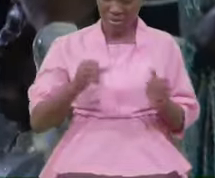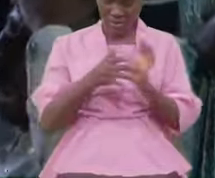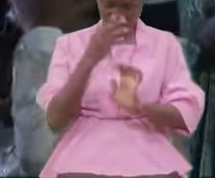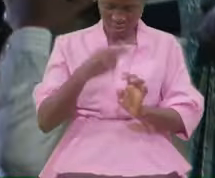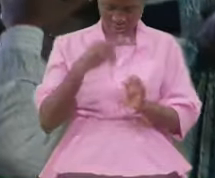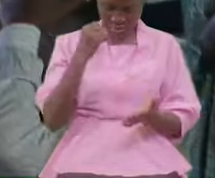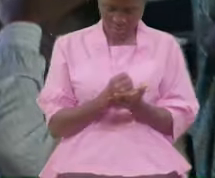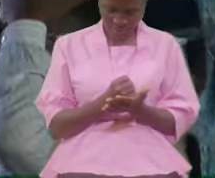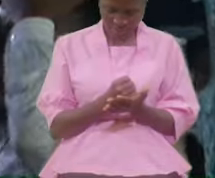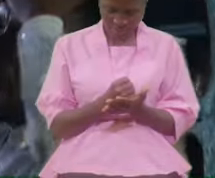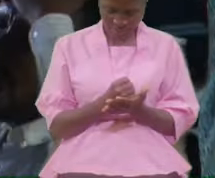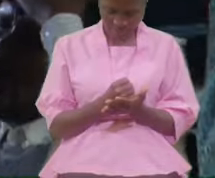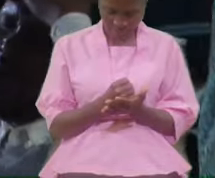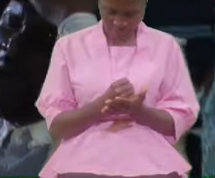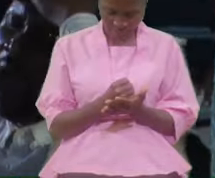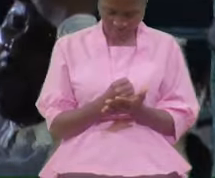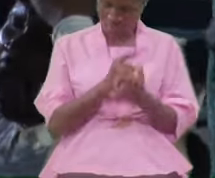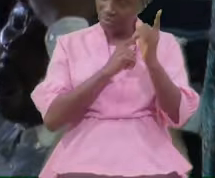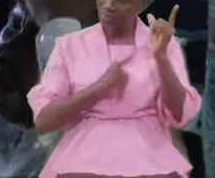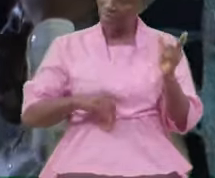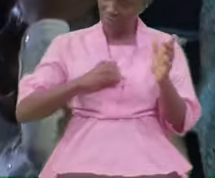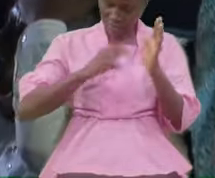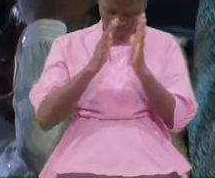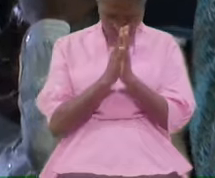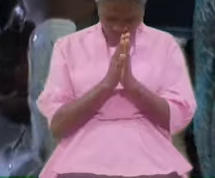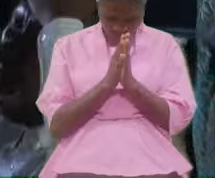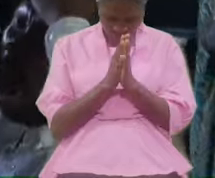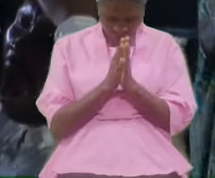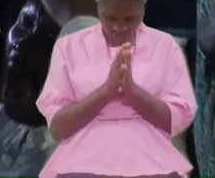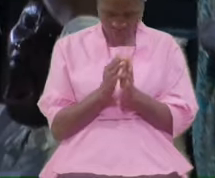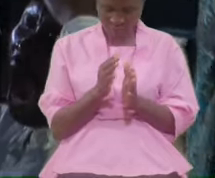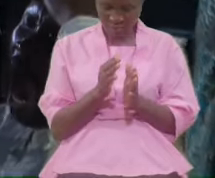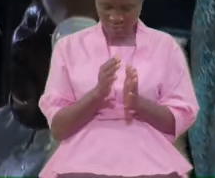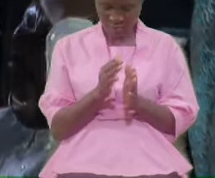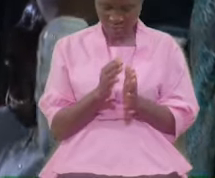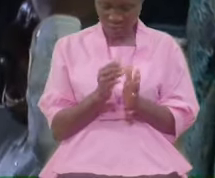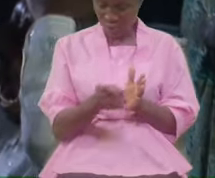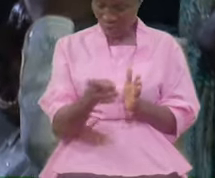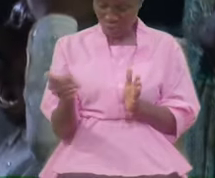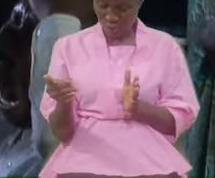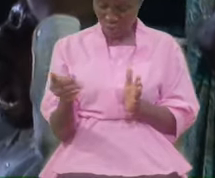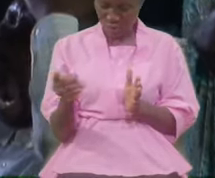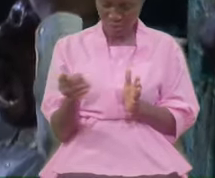pangalan ni Lord I pray those bones that broken